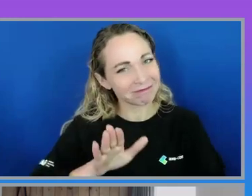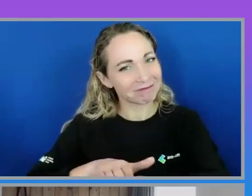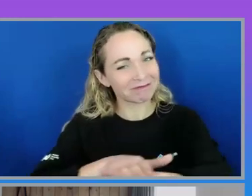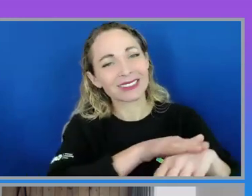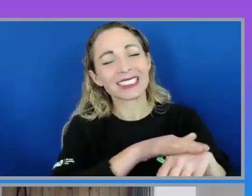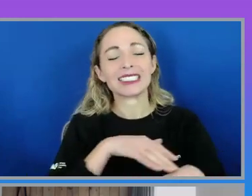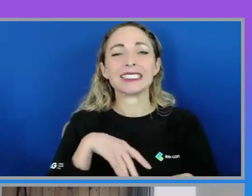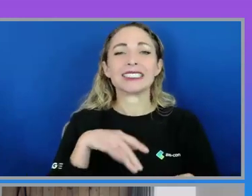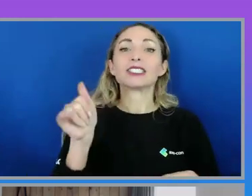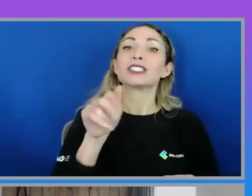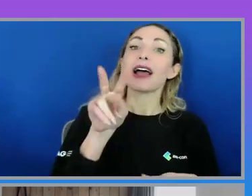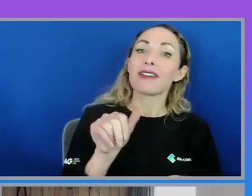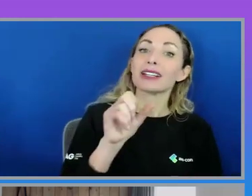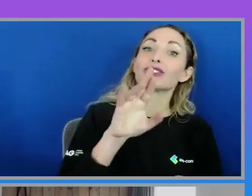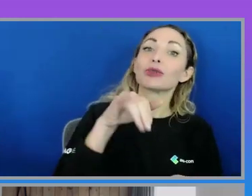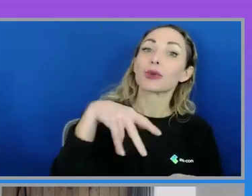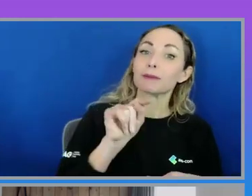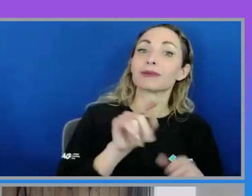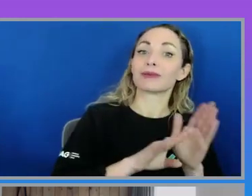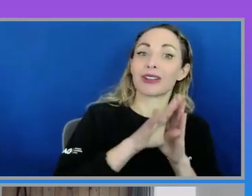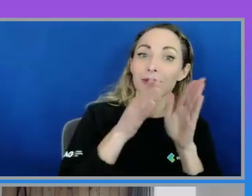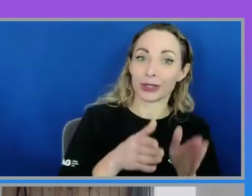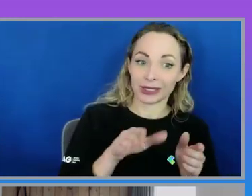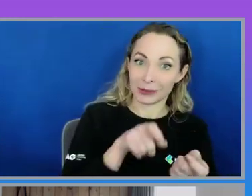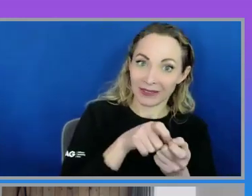And for JavaScript developers specifically,